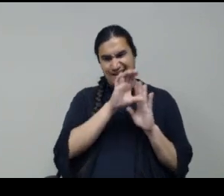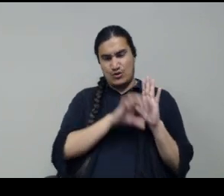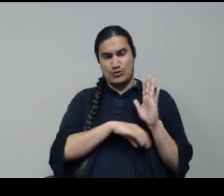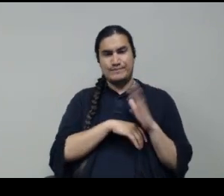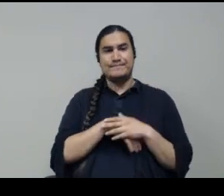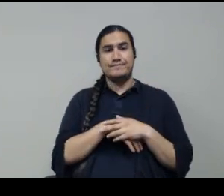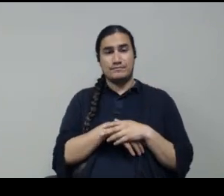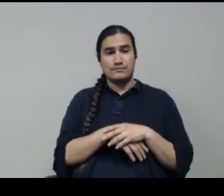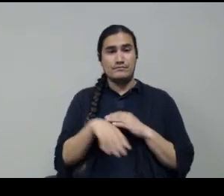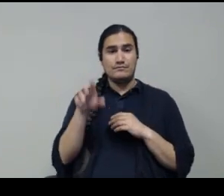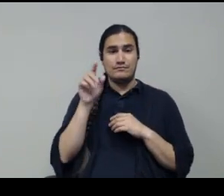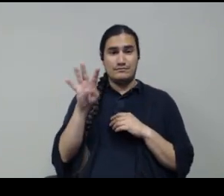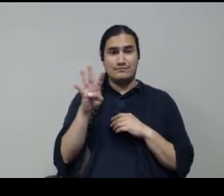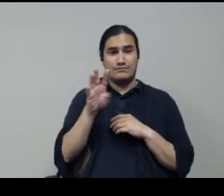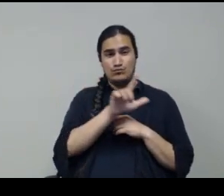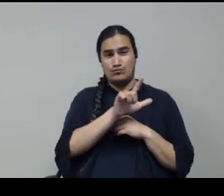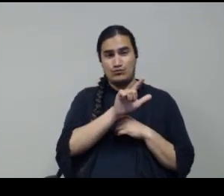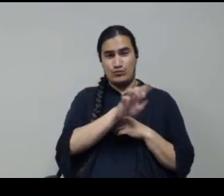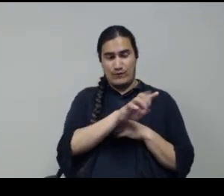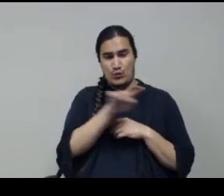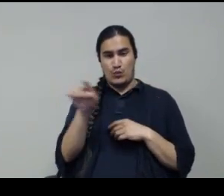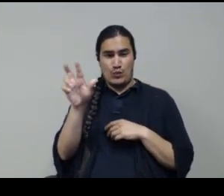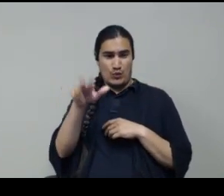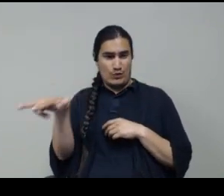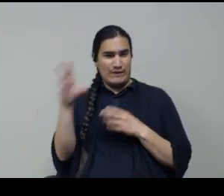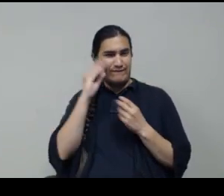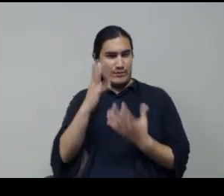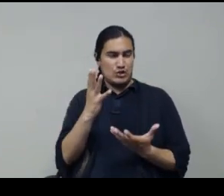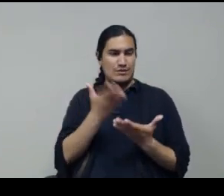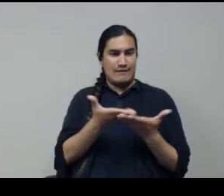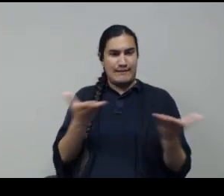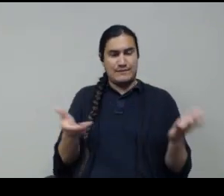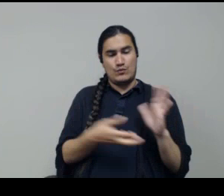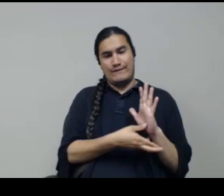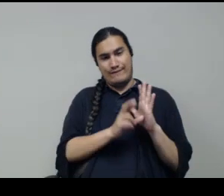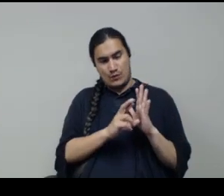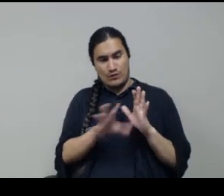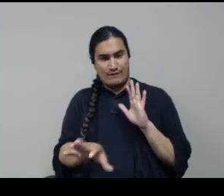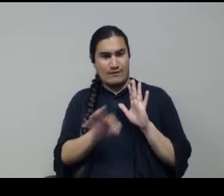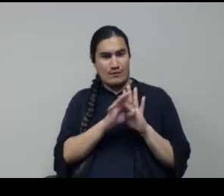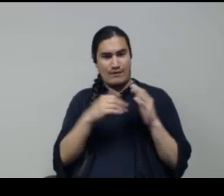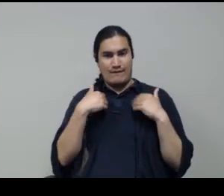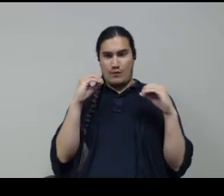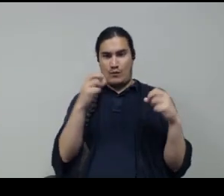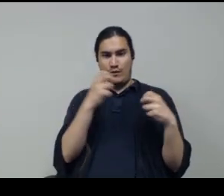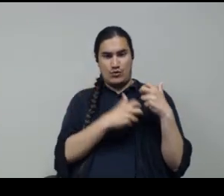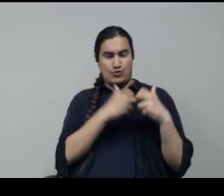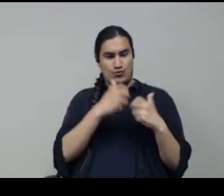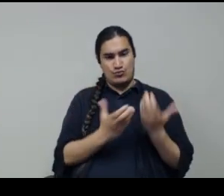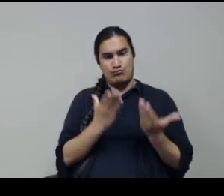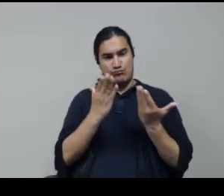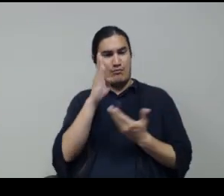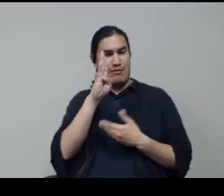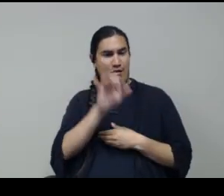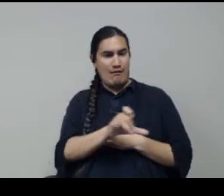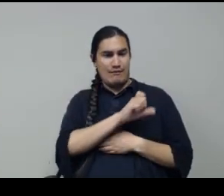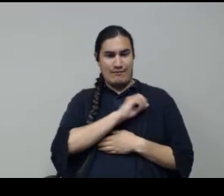tabs 24 through 33 are information items that have been reviewed and found to have no issues raised by Commission